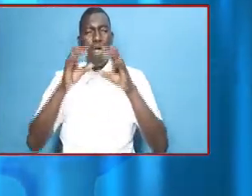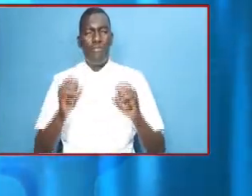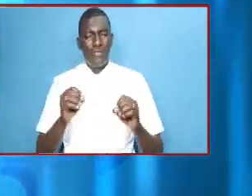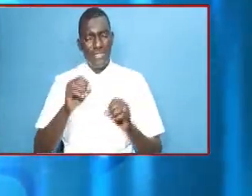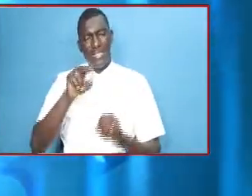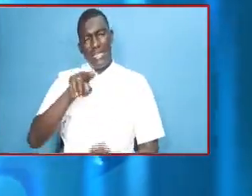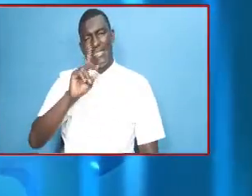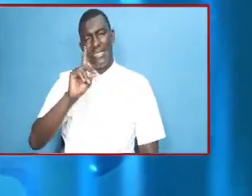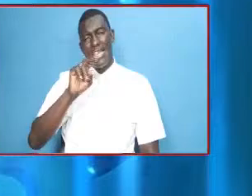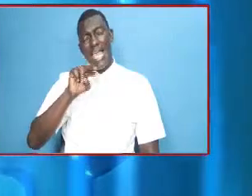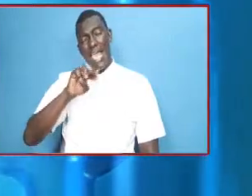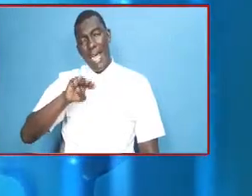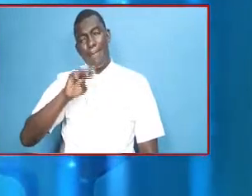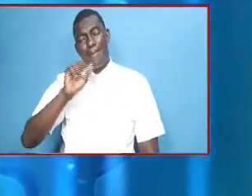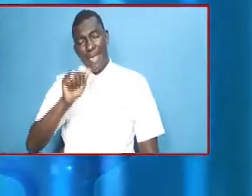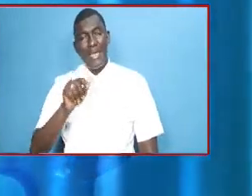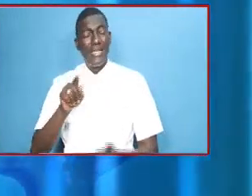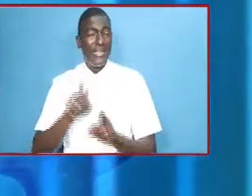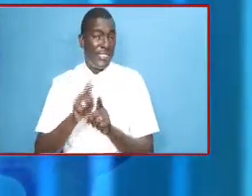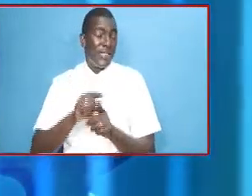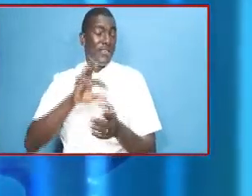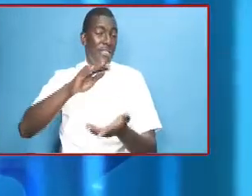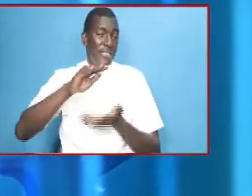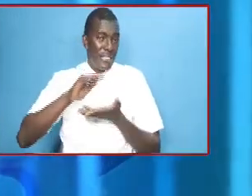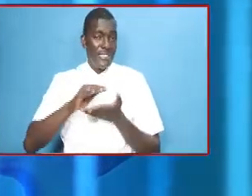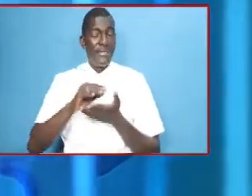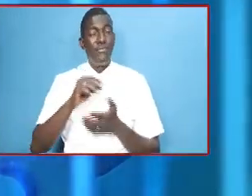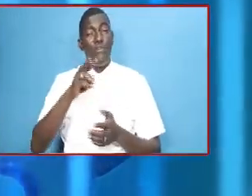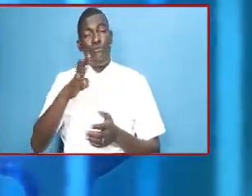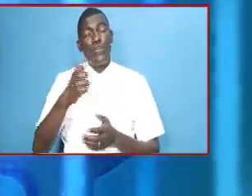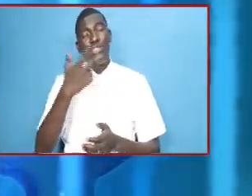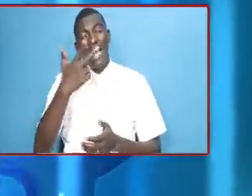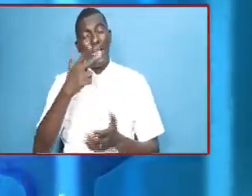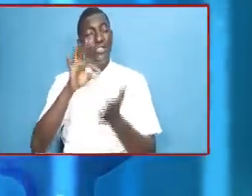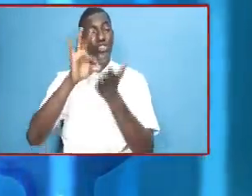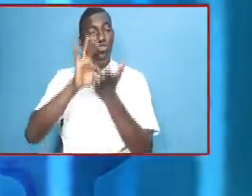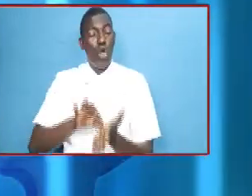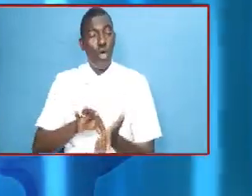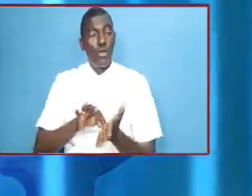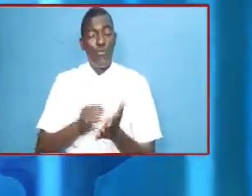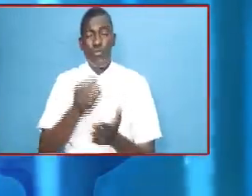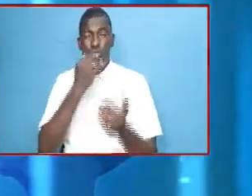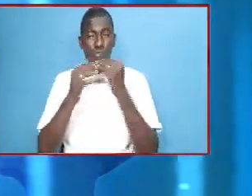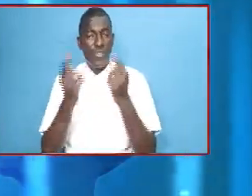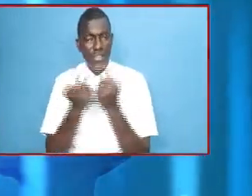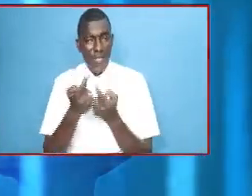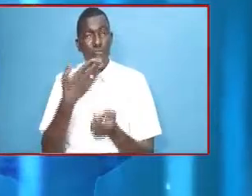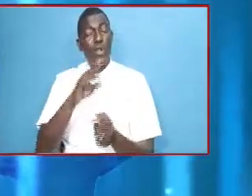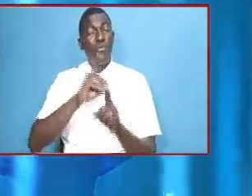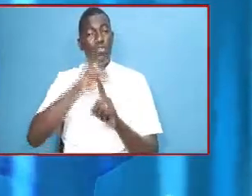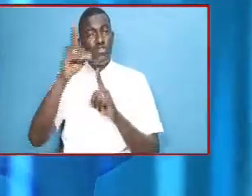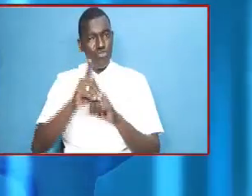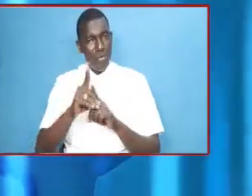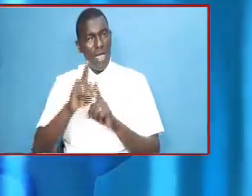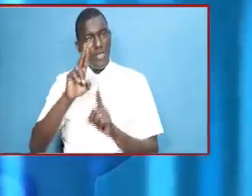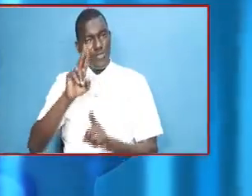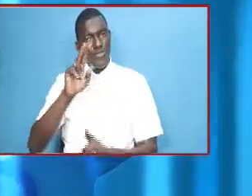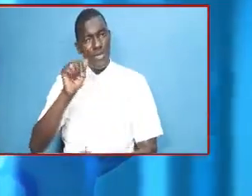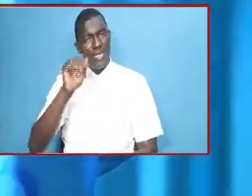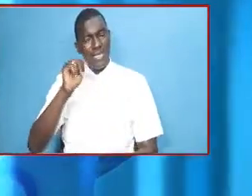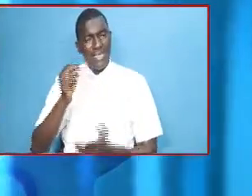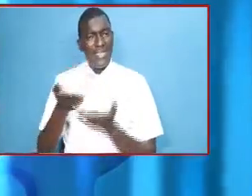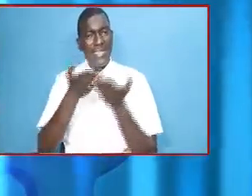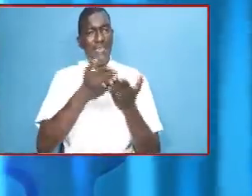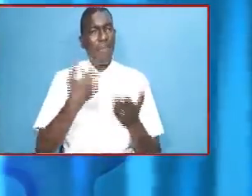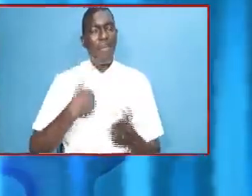Thursday received 48 tons of food items from the United Arab Emirates for delivery to victims of the July 2021